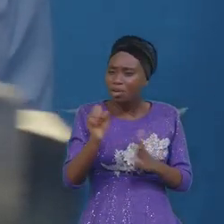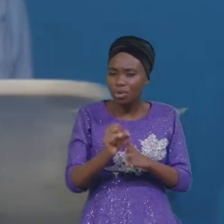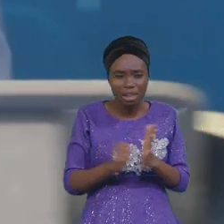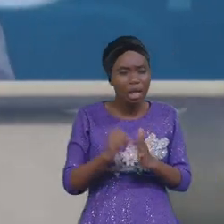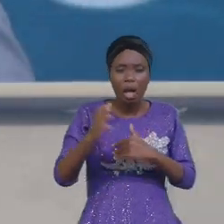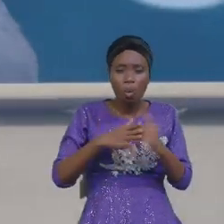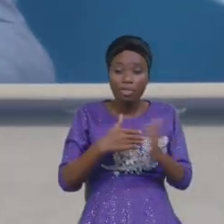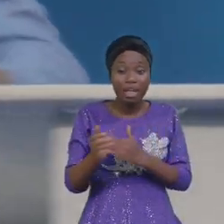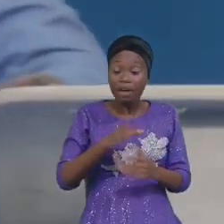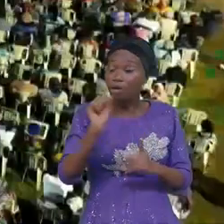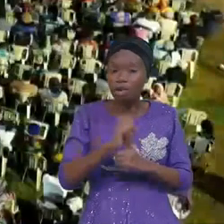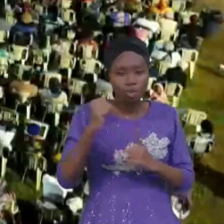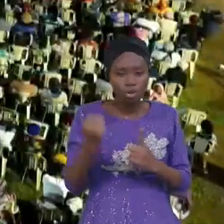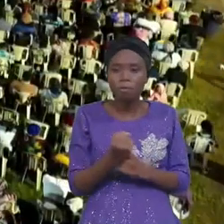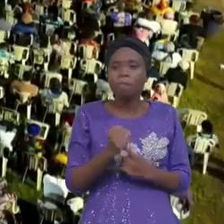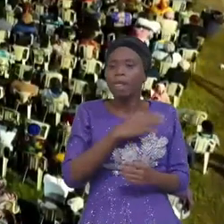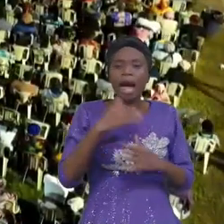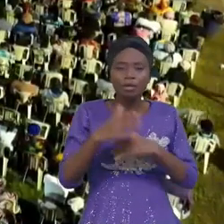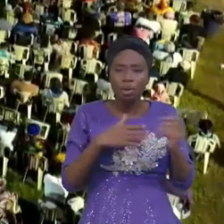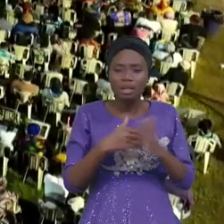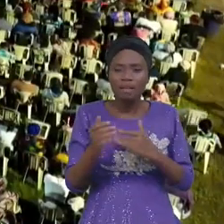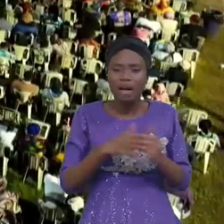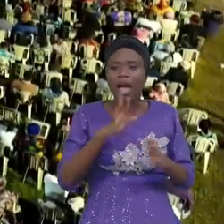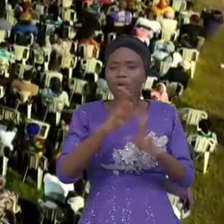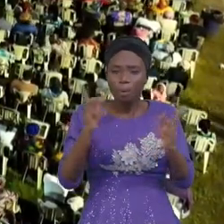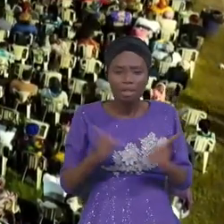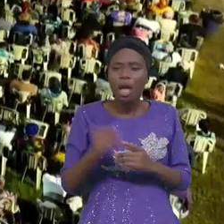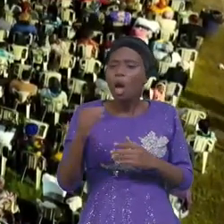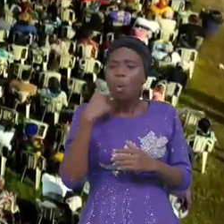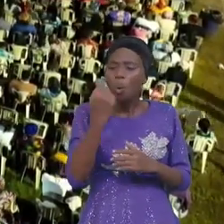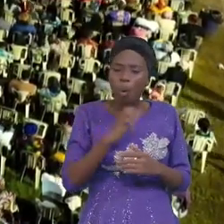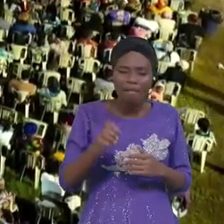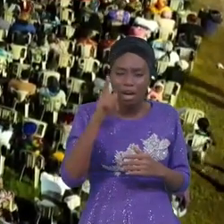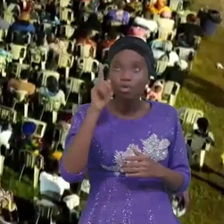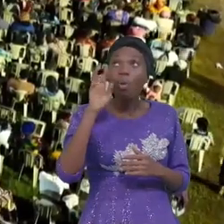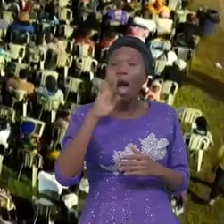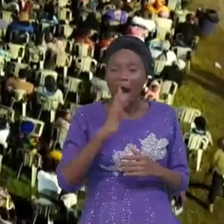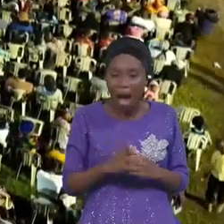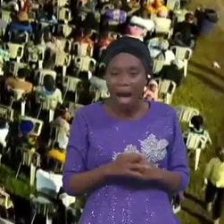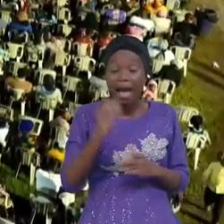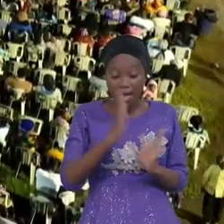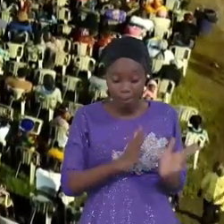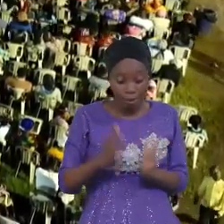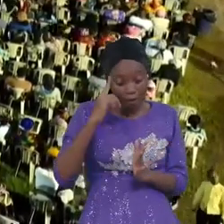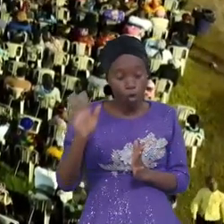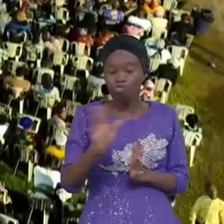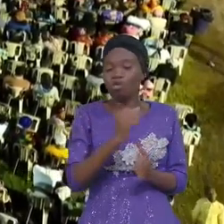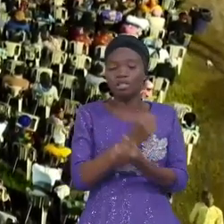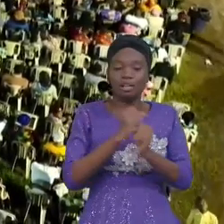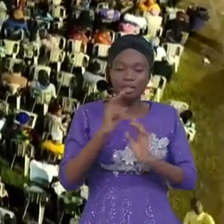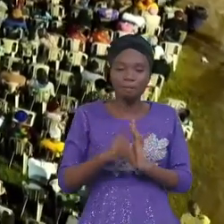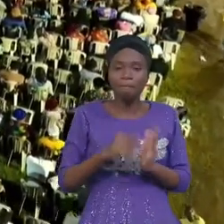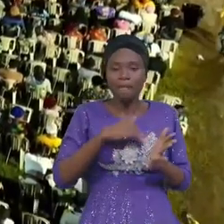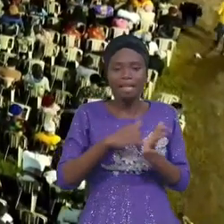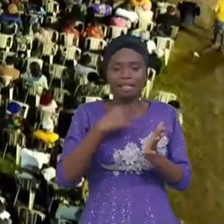your situation, and whatever your status, and whoever you are, he planned for your salvation. And it says,